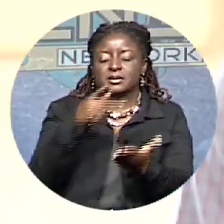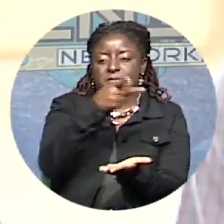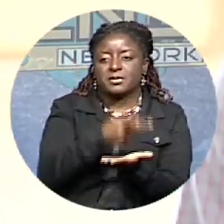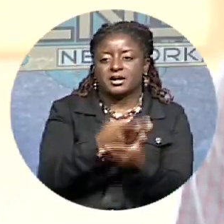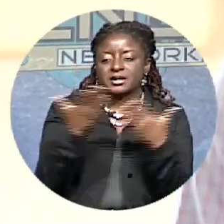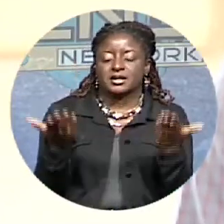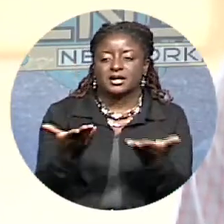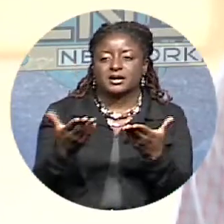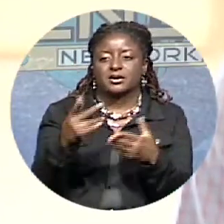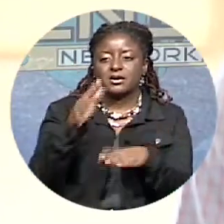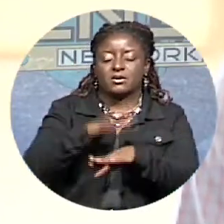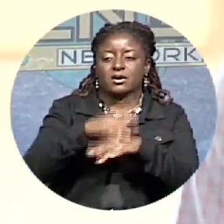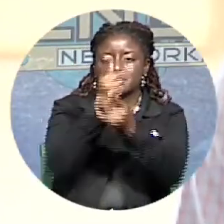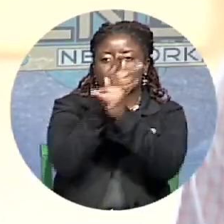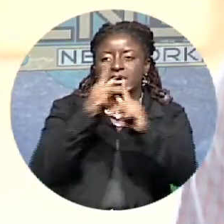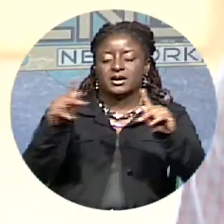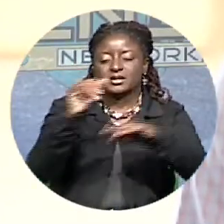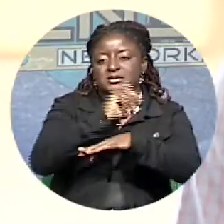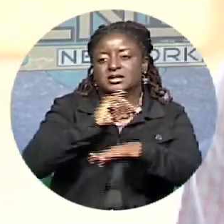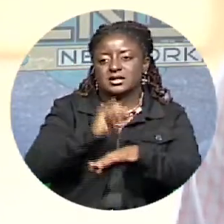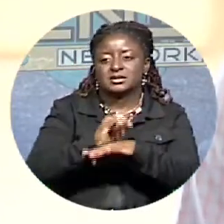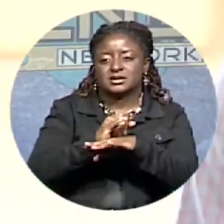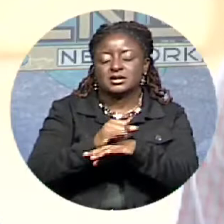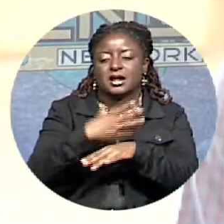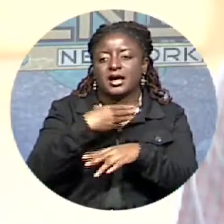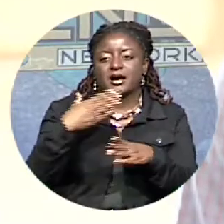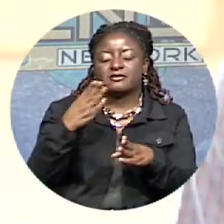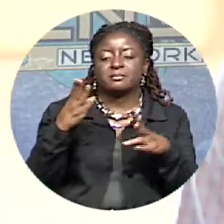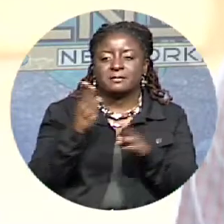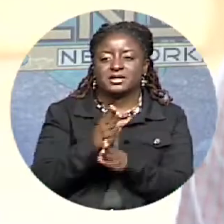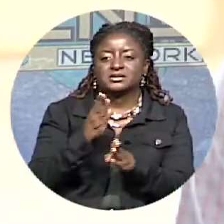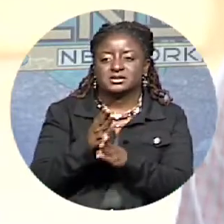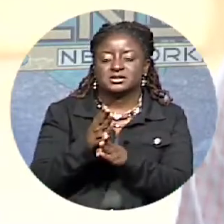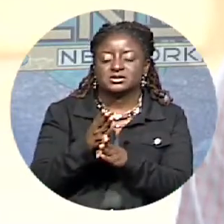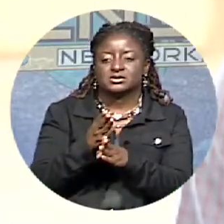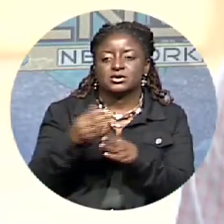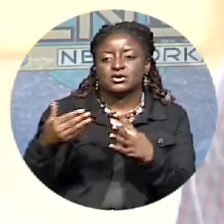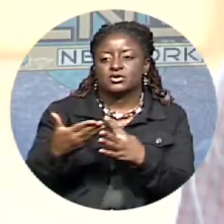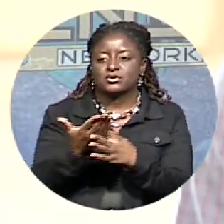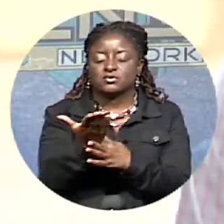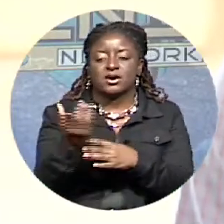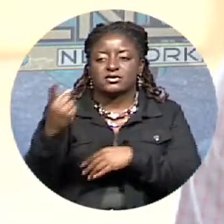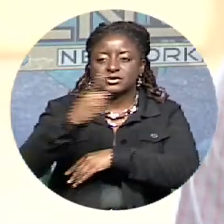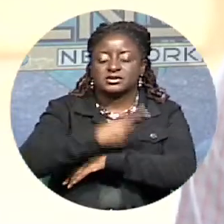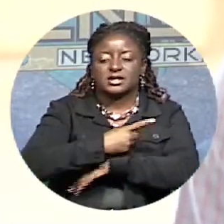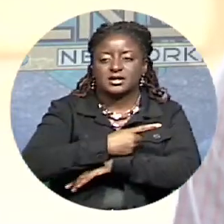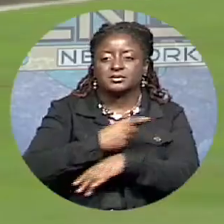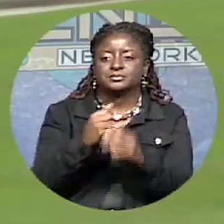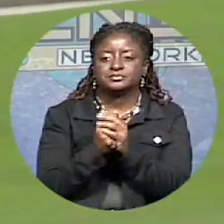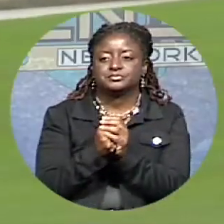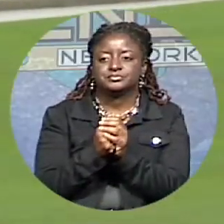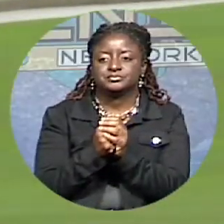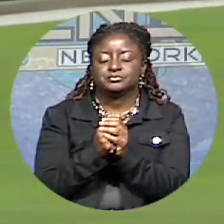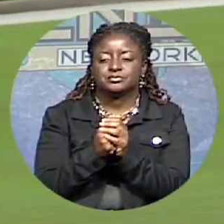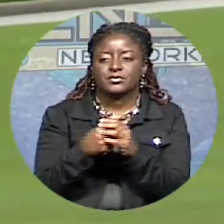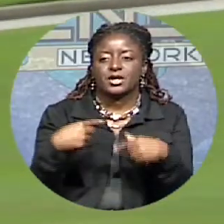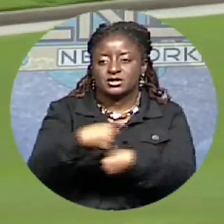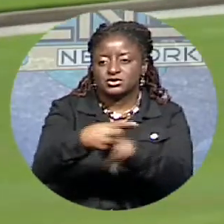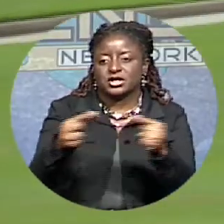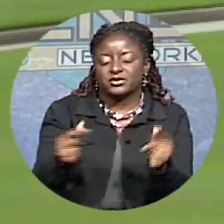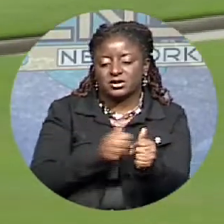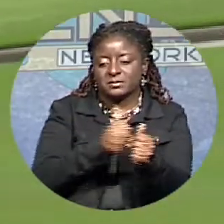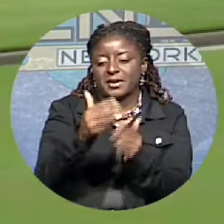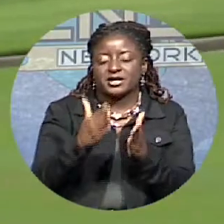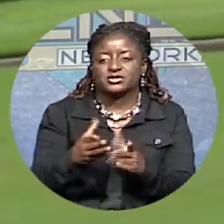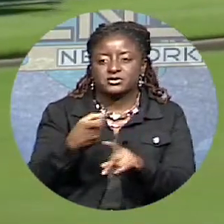PI, and then we'll have shuttles running continuously throughout the day to and from the golf course. General Manager from the